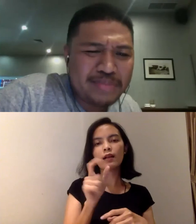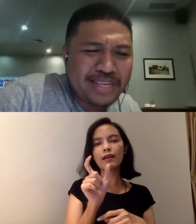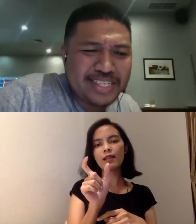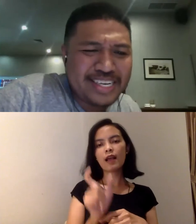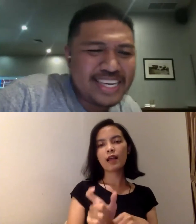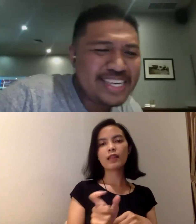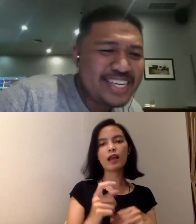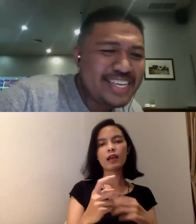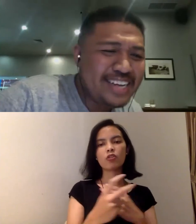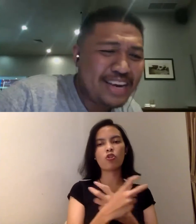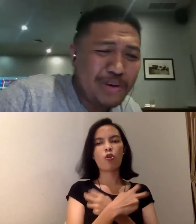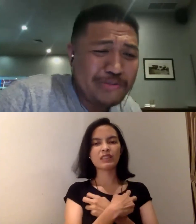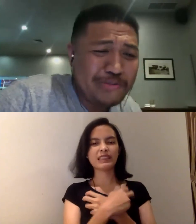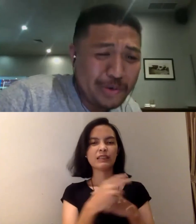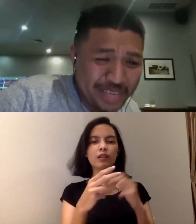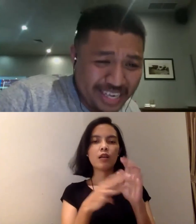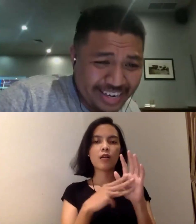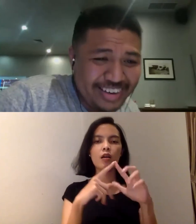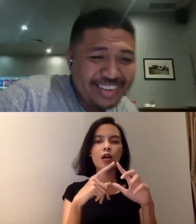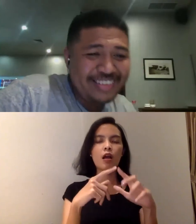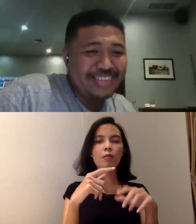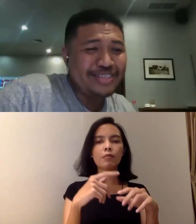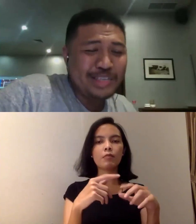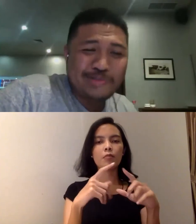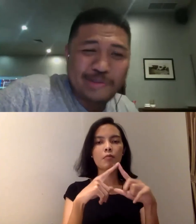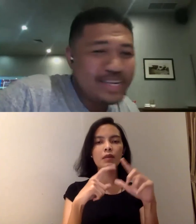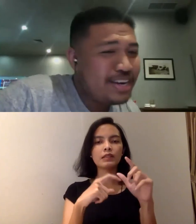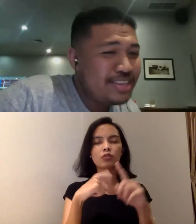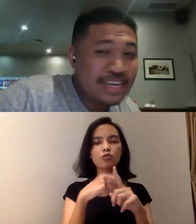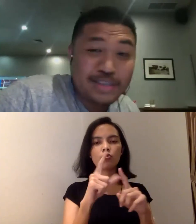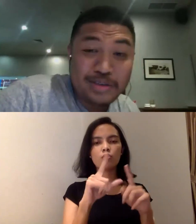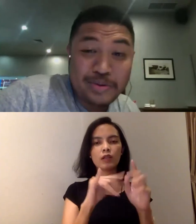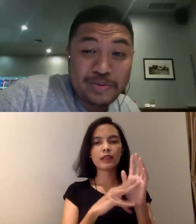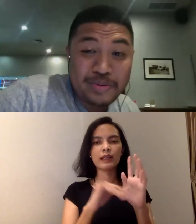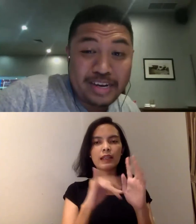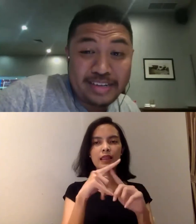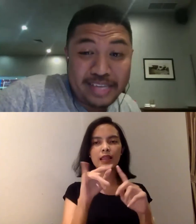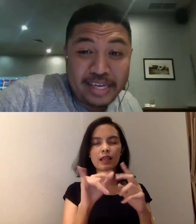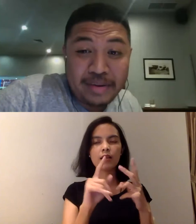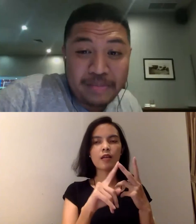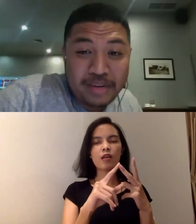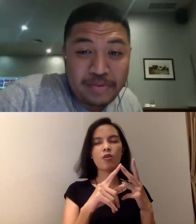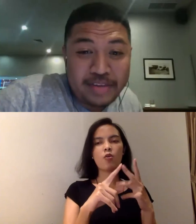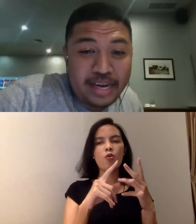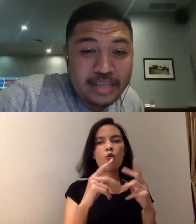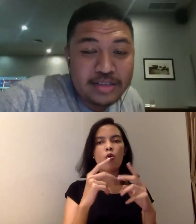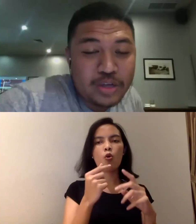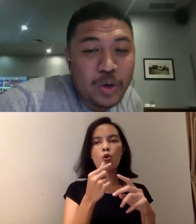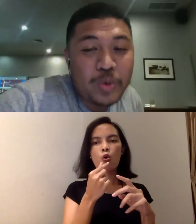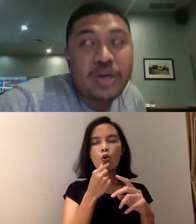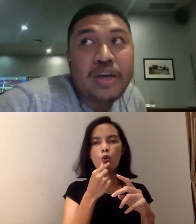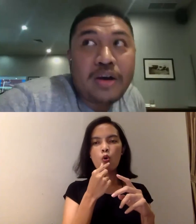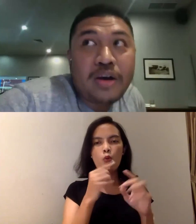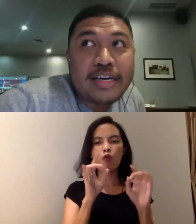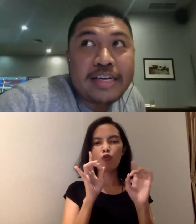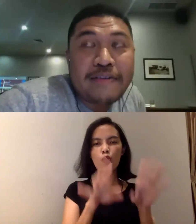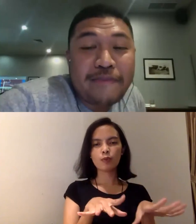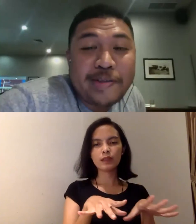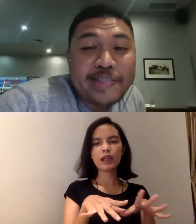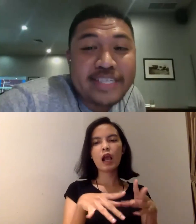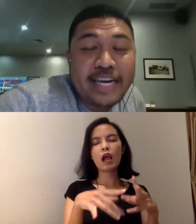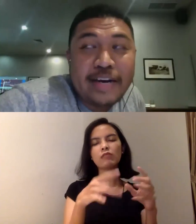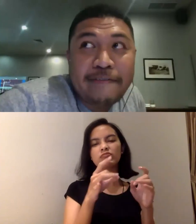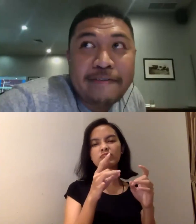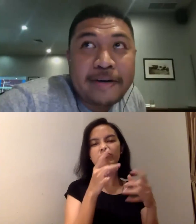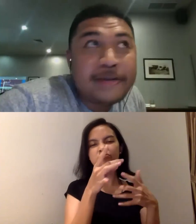toxic masculinity, like homophobia and transphobia. They don't know anything about that. So in the